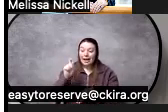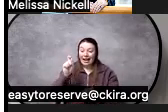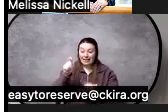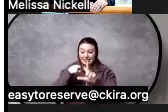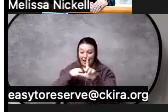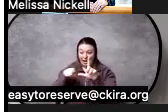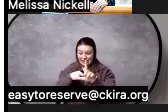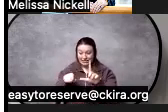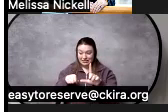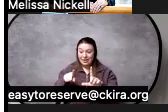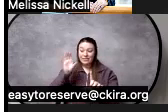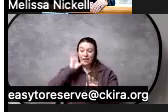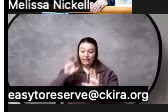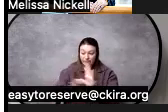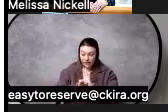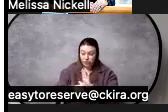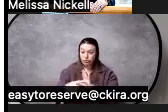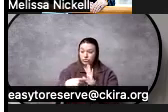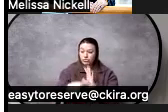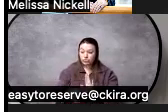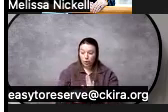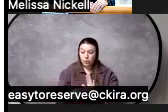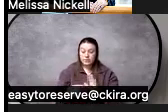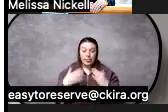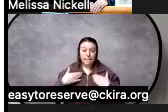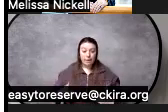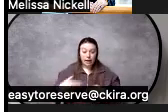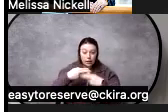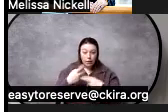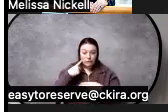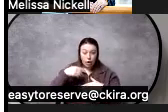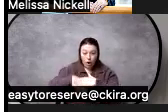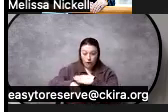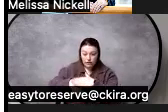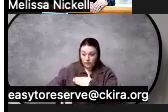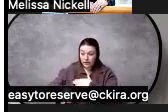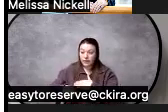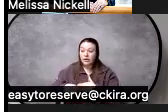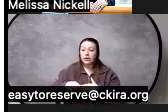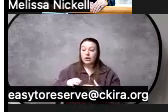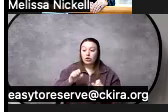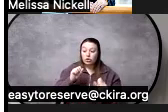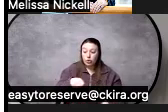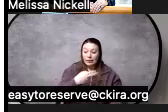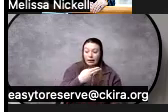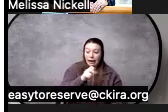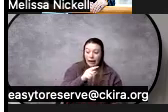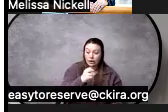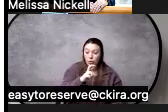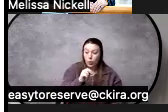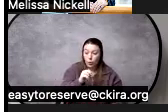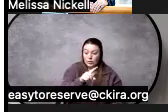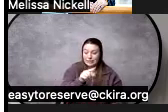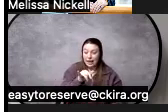figure depicts the body weight of offspring born to NRF2 heterozygous or knockout dams.